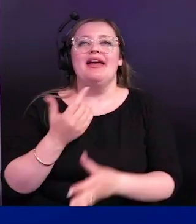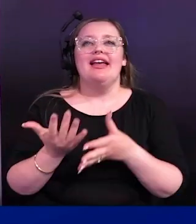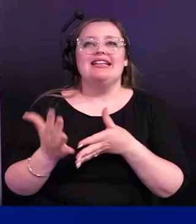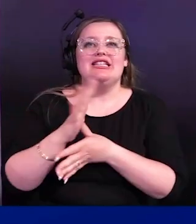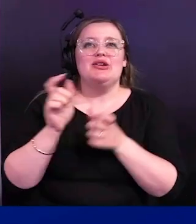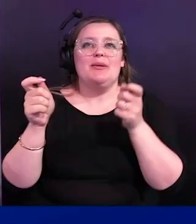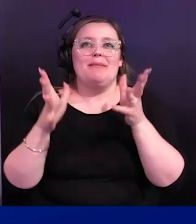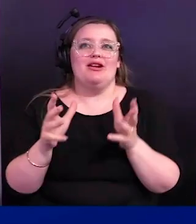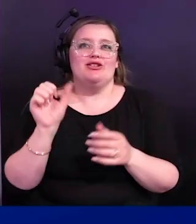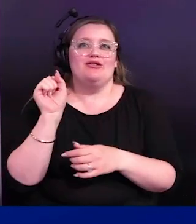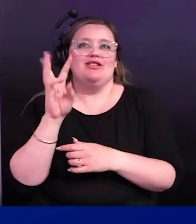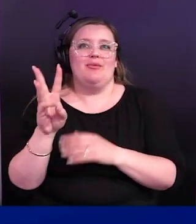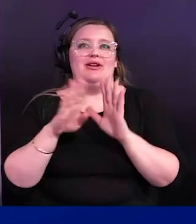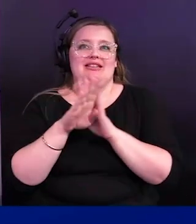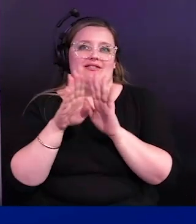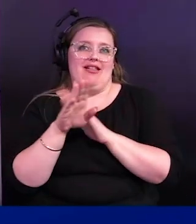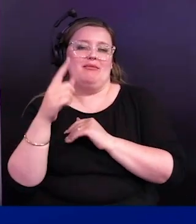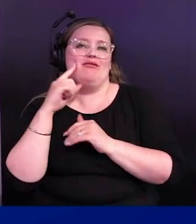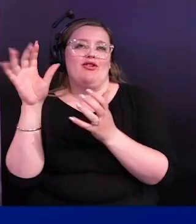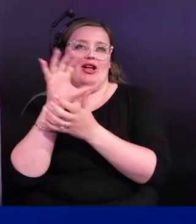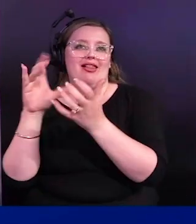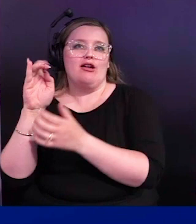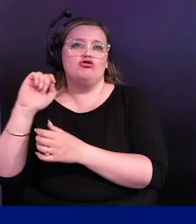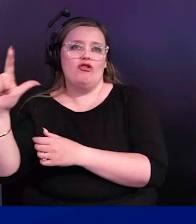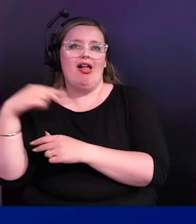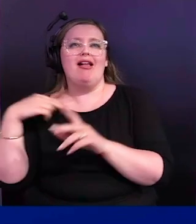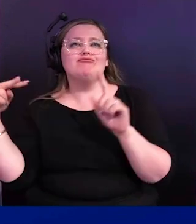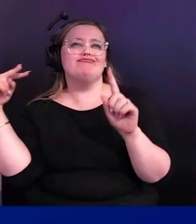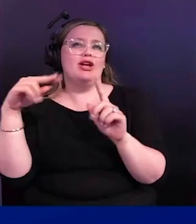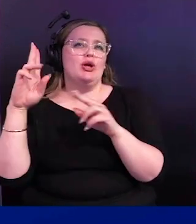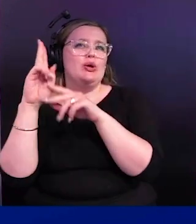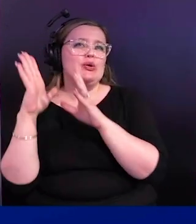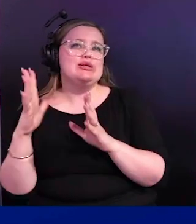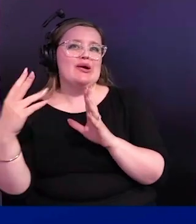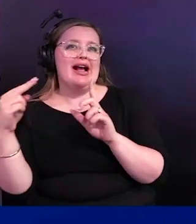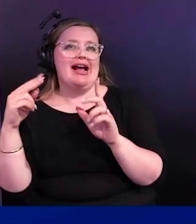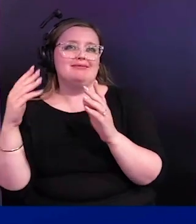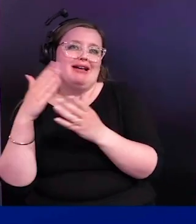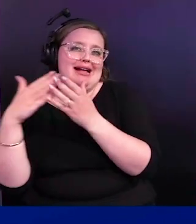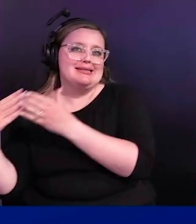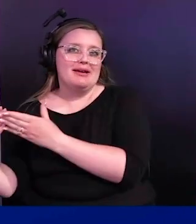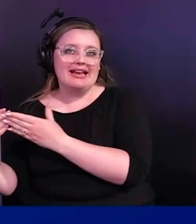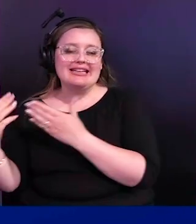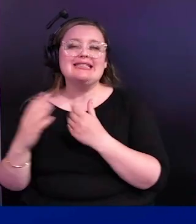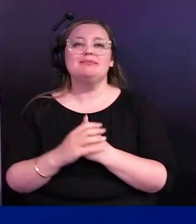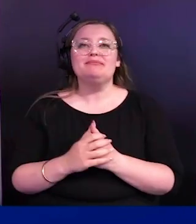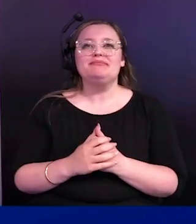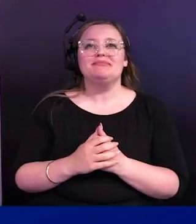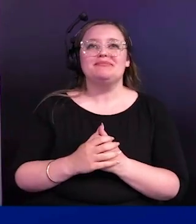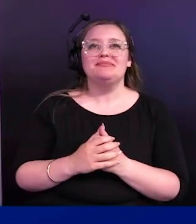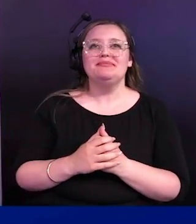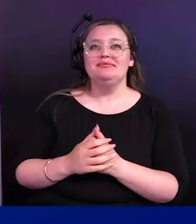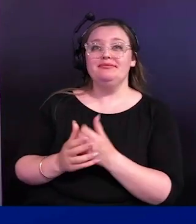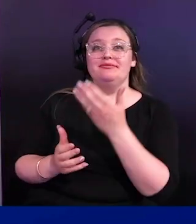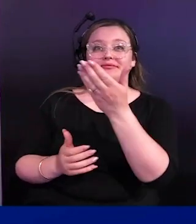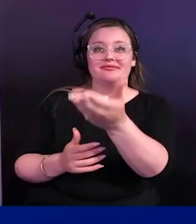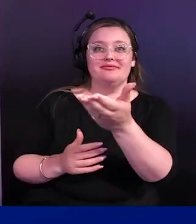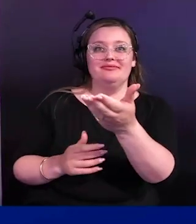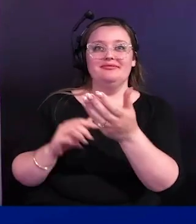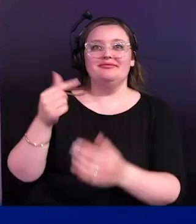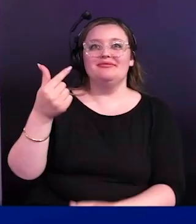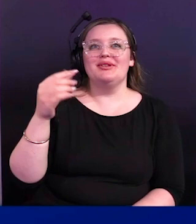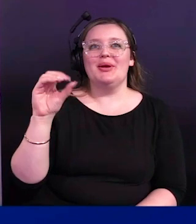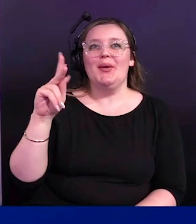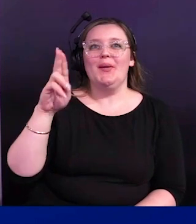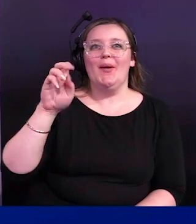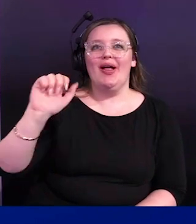focus on the user-facing aspects of CloudTrail, so consoles, the APIs we're putting out, things like that. Awesome. And Gokul? Hey